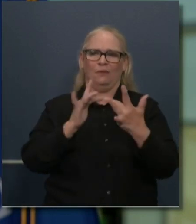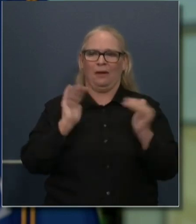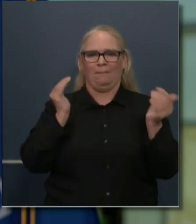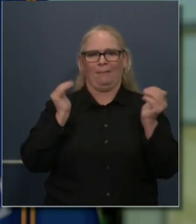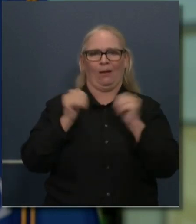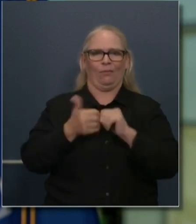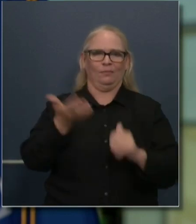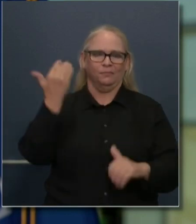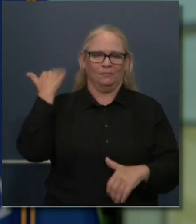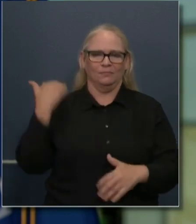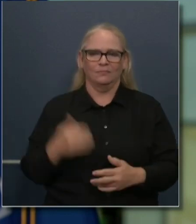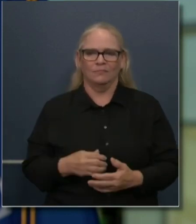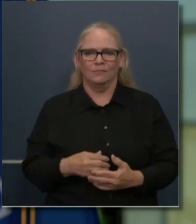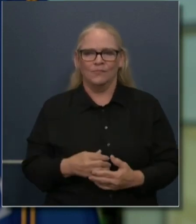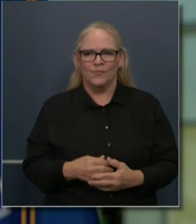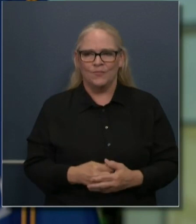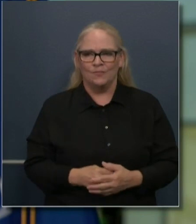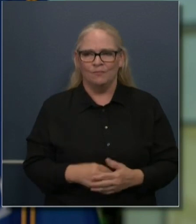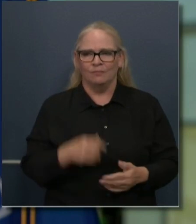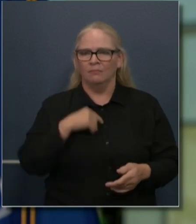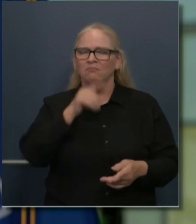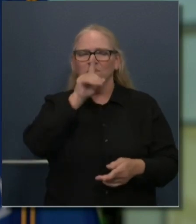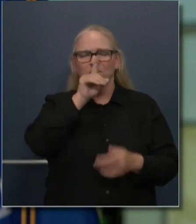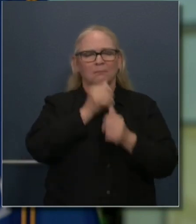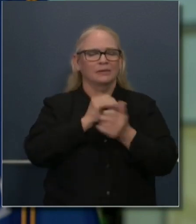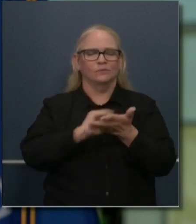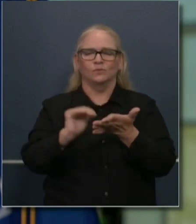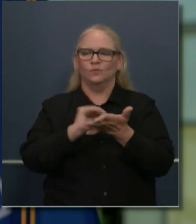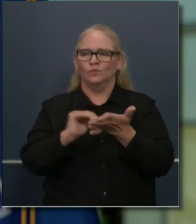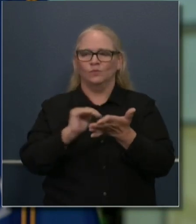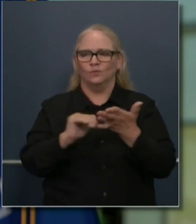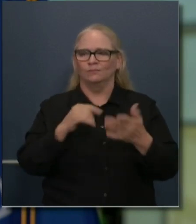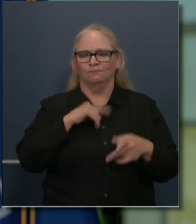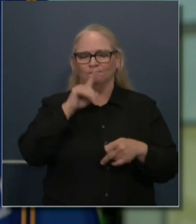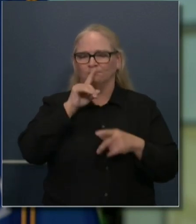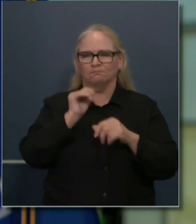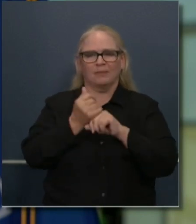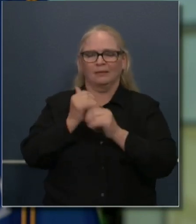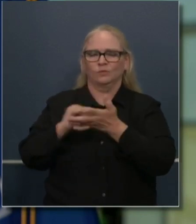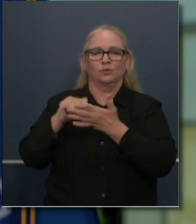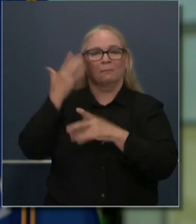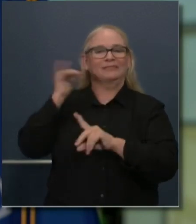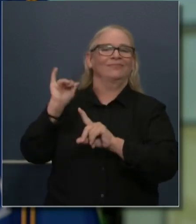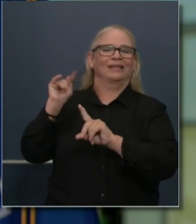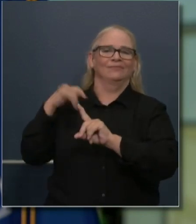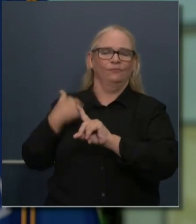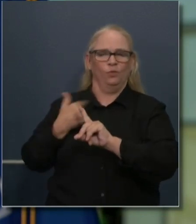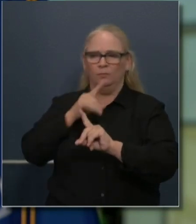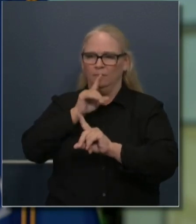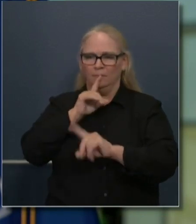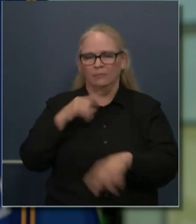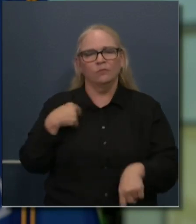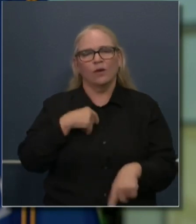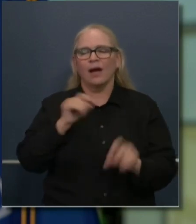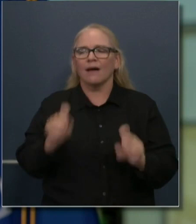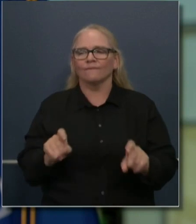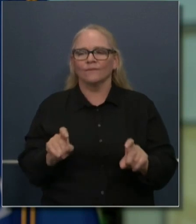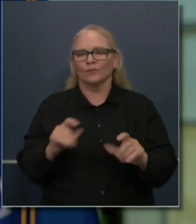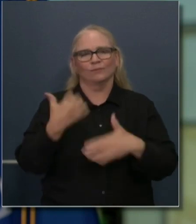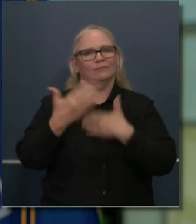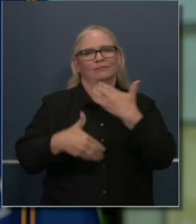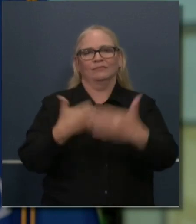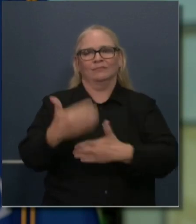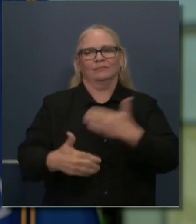excuse. That's an opportunity, and it's a responsibility to not build on it, but to reimagine and reprocess that